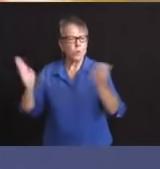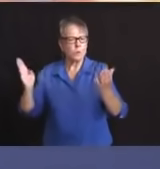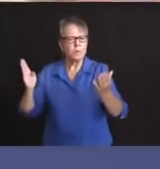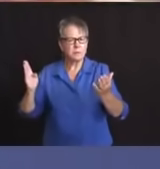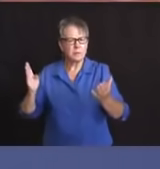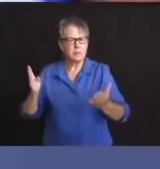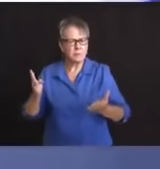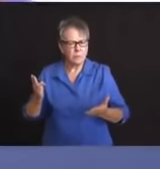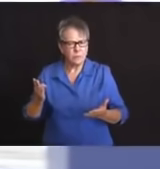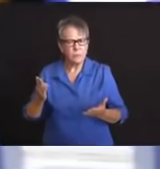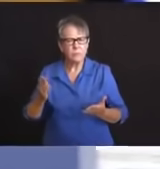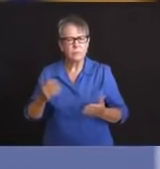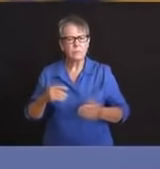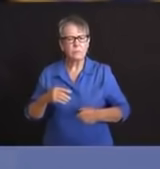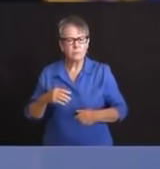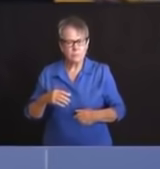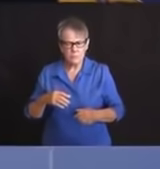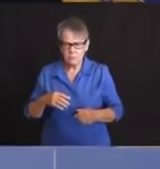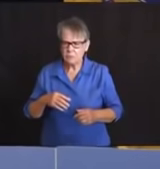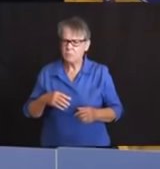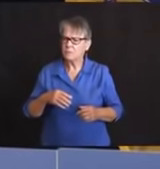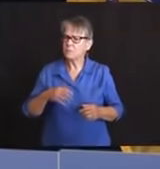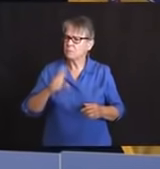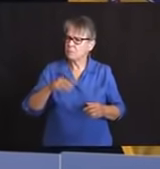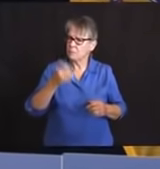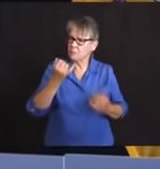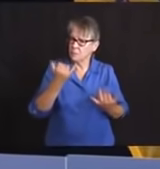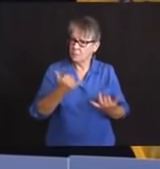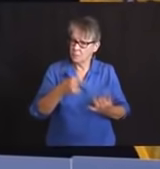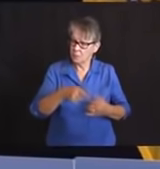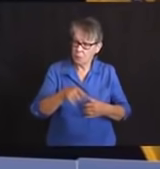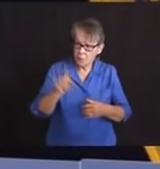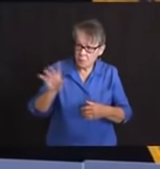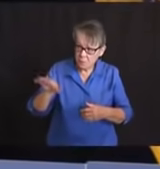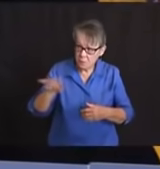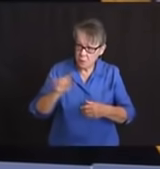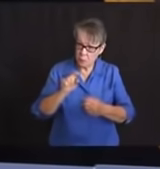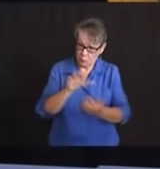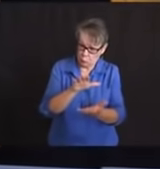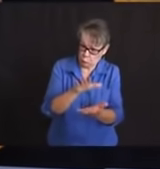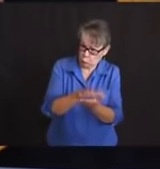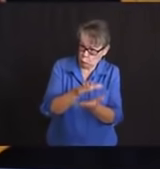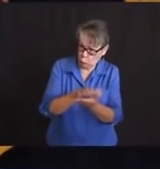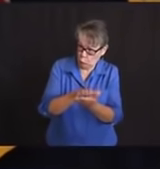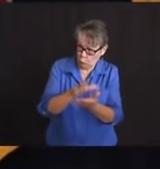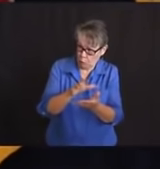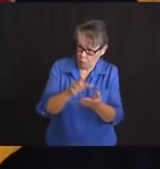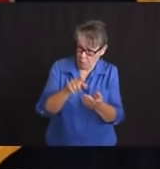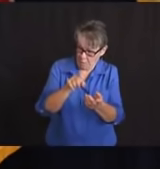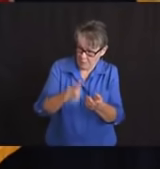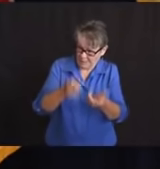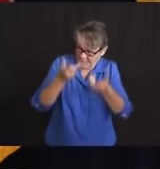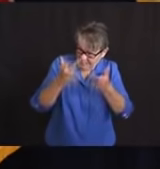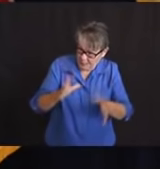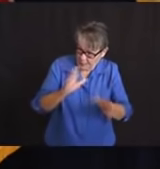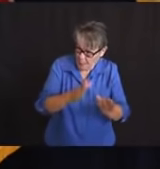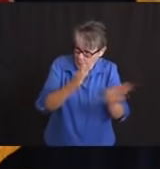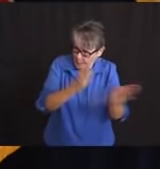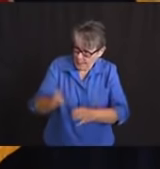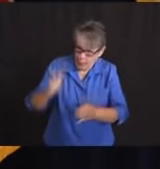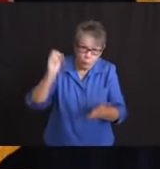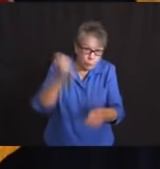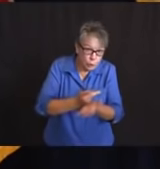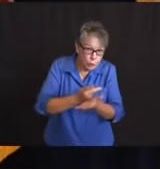Yeah, so we want that plan in, and so far we've had, that's happened, and we've been able to review it and approve it prior